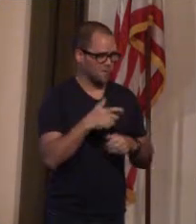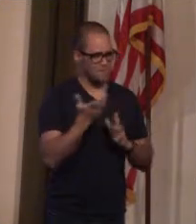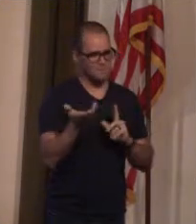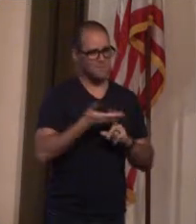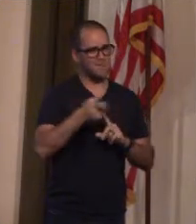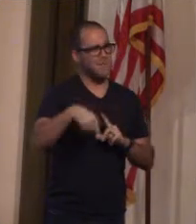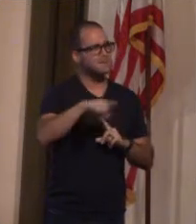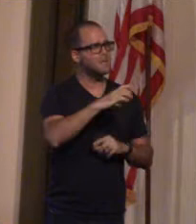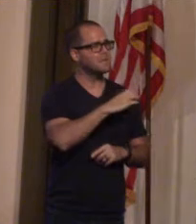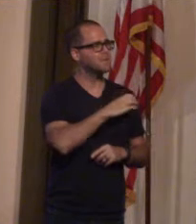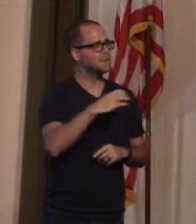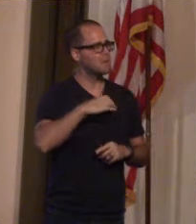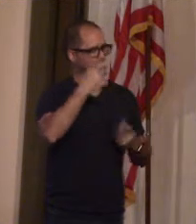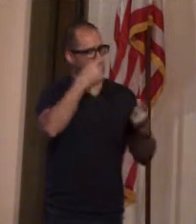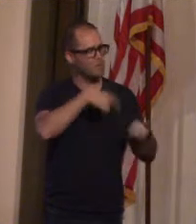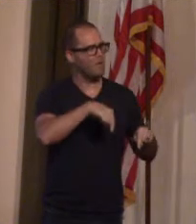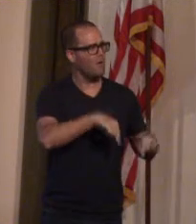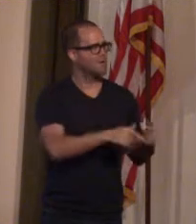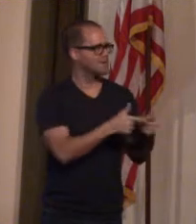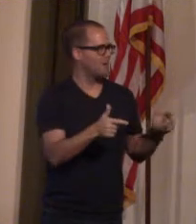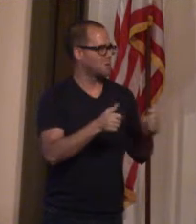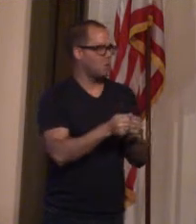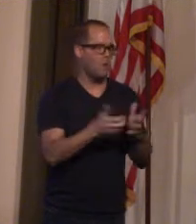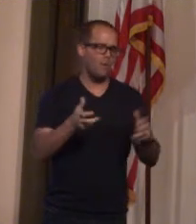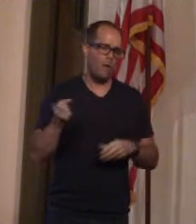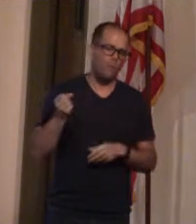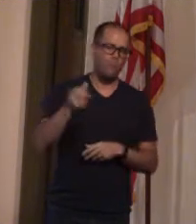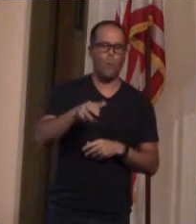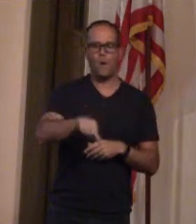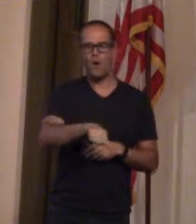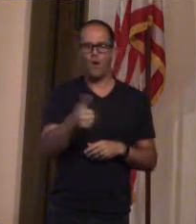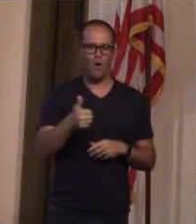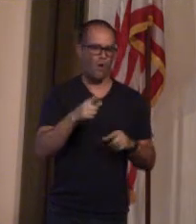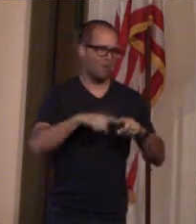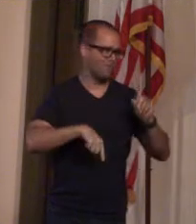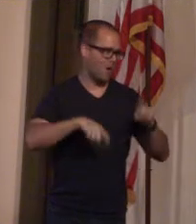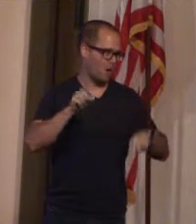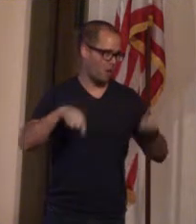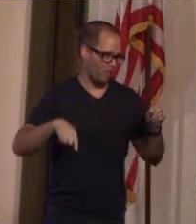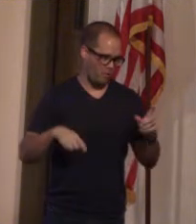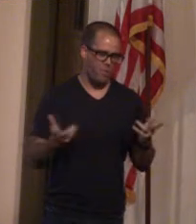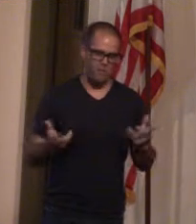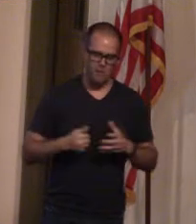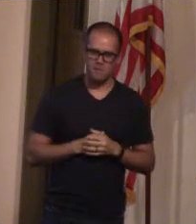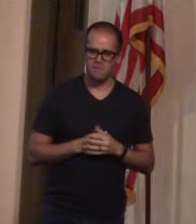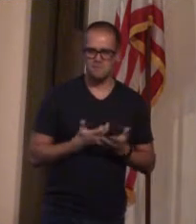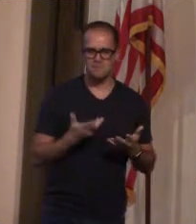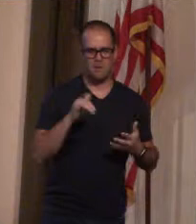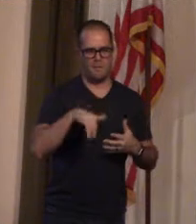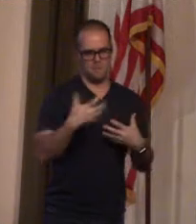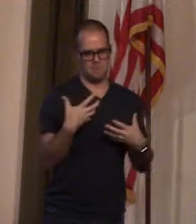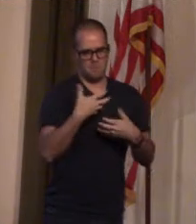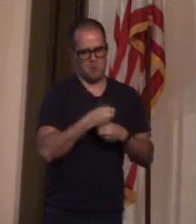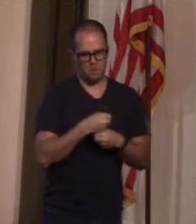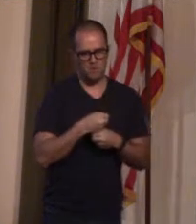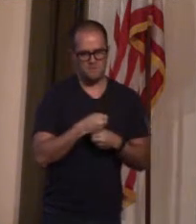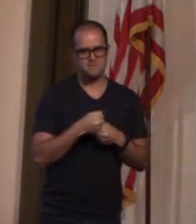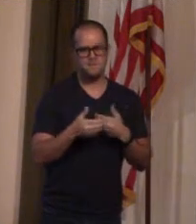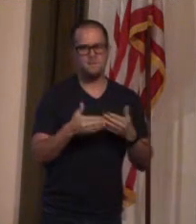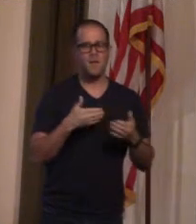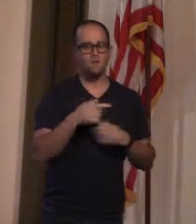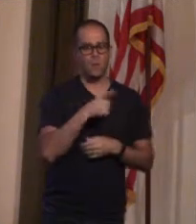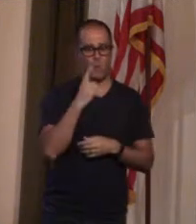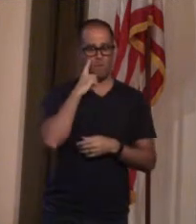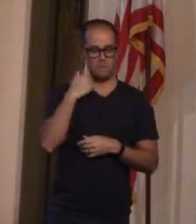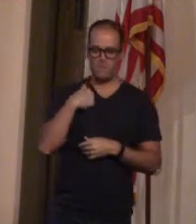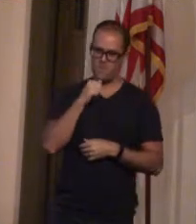And John's response was, dear, I'm having a hard enough time getting this committee to agree on this